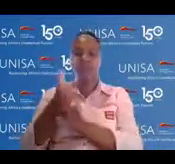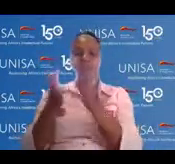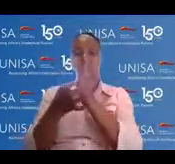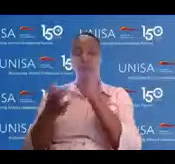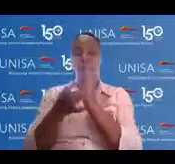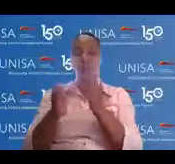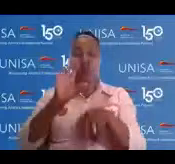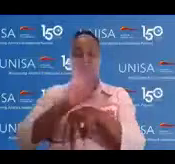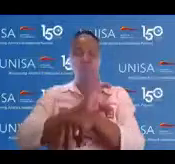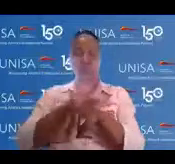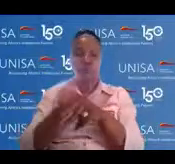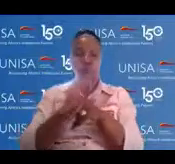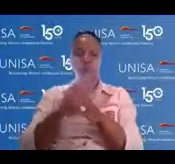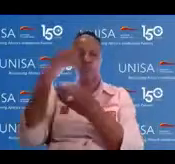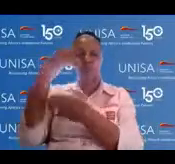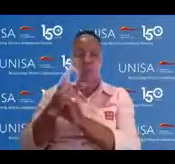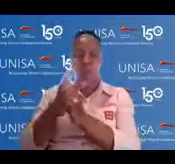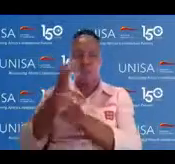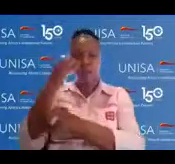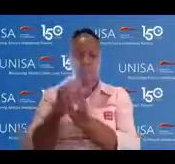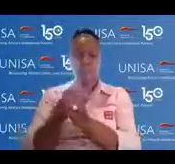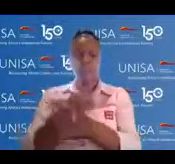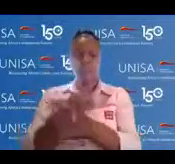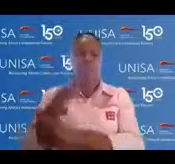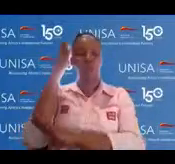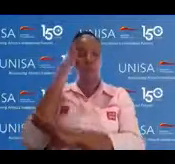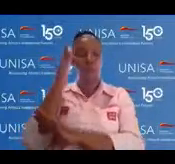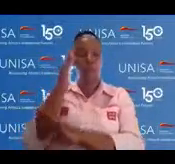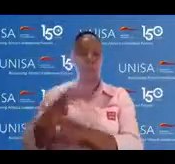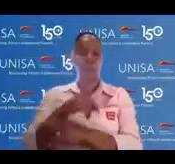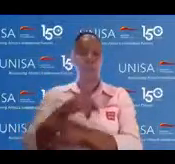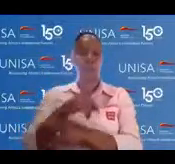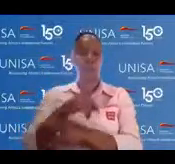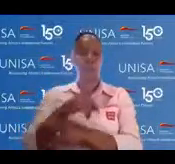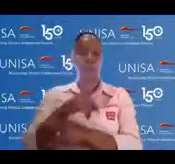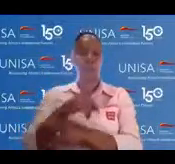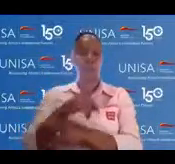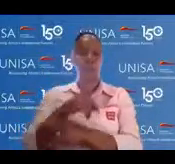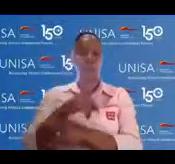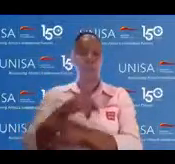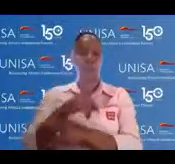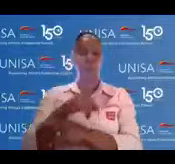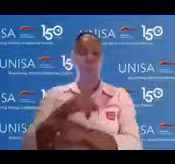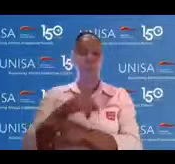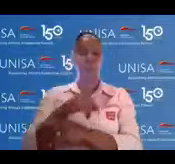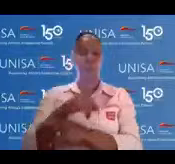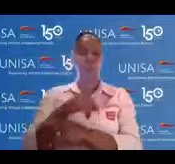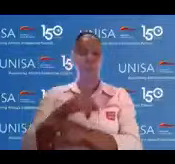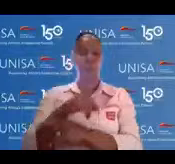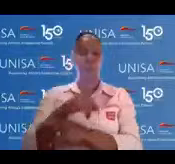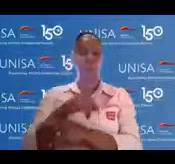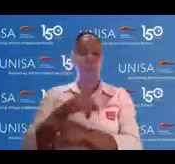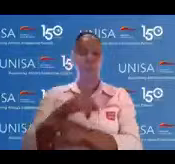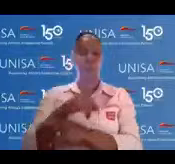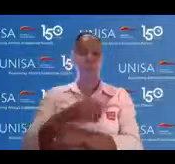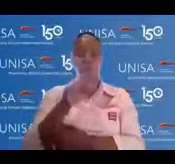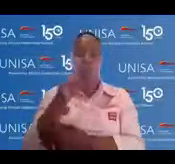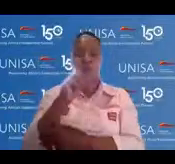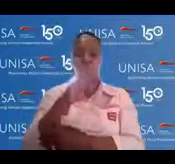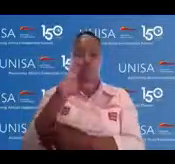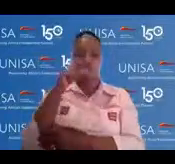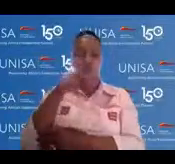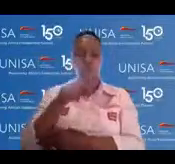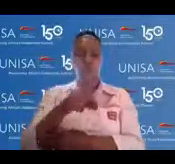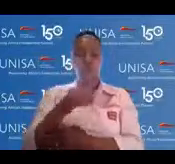of those, you know you're going to be using Iris. Now, this one is used for MCQ and take-home. Remember, you will always just